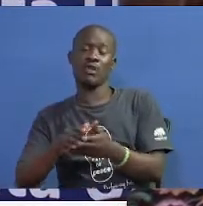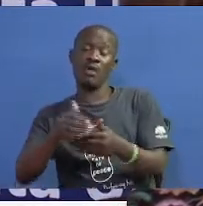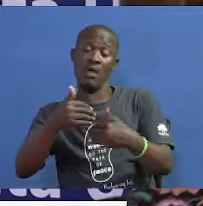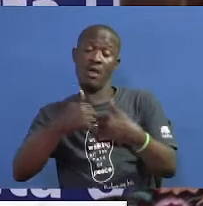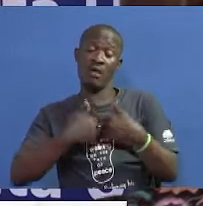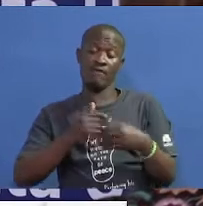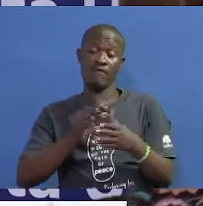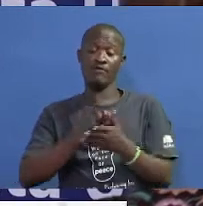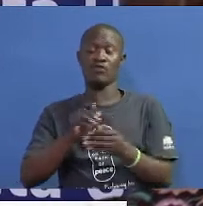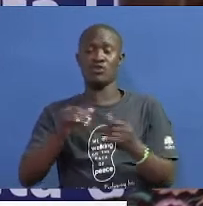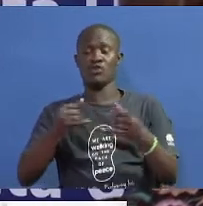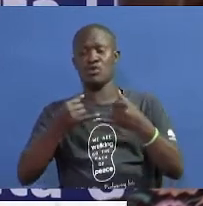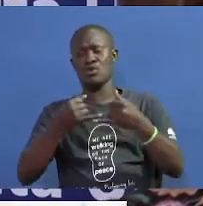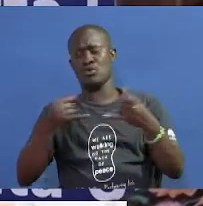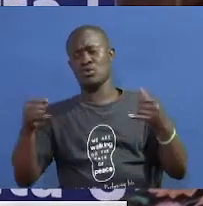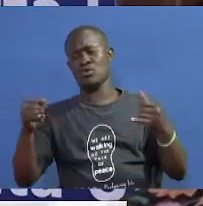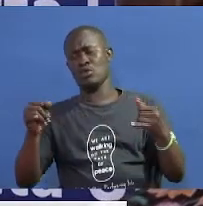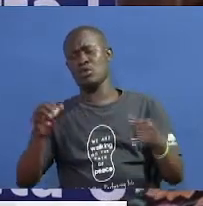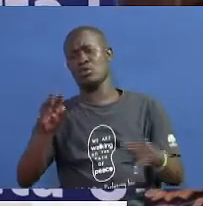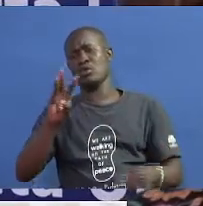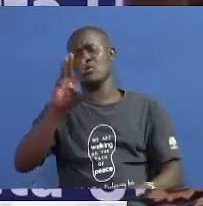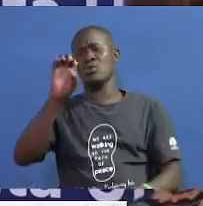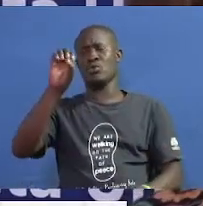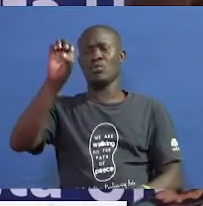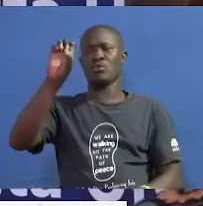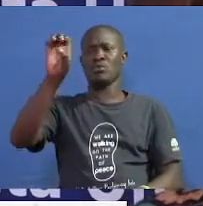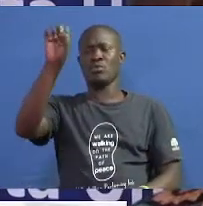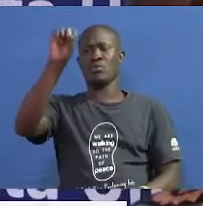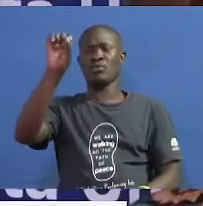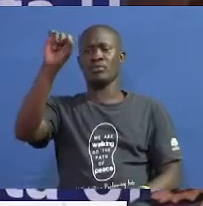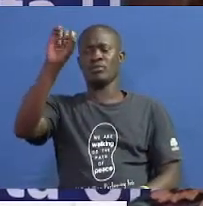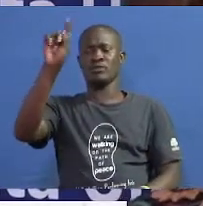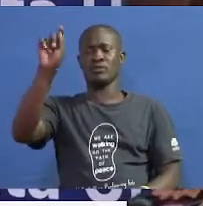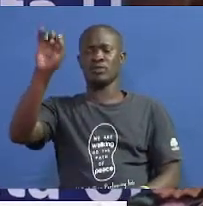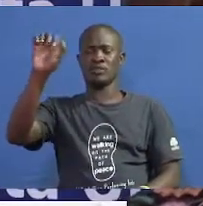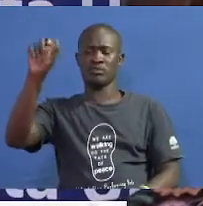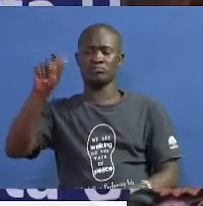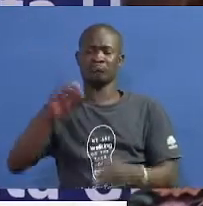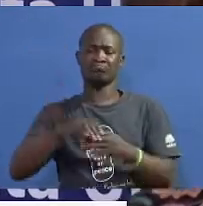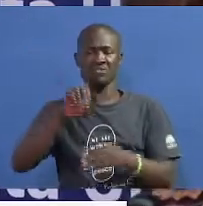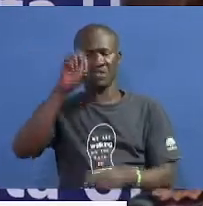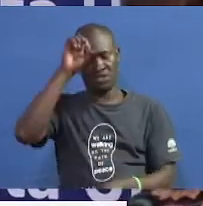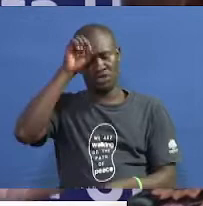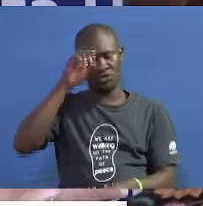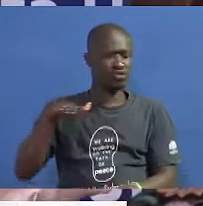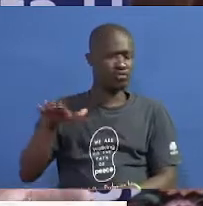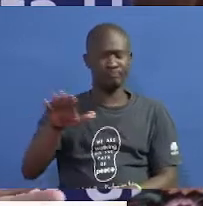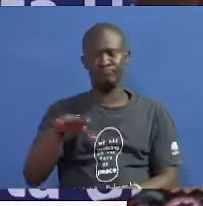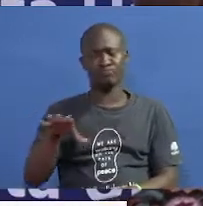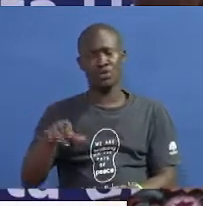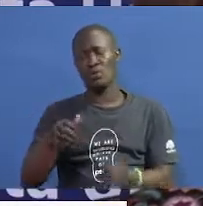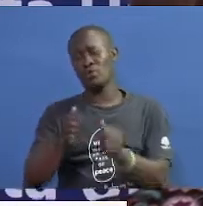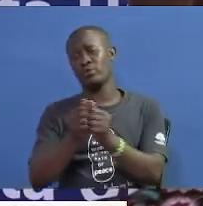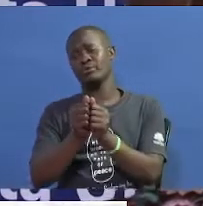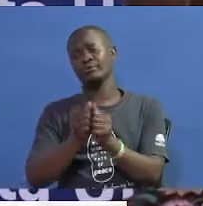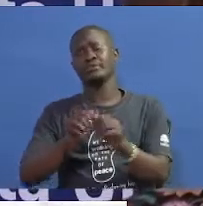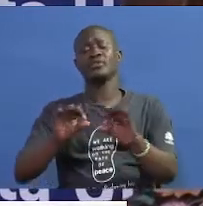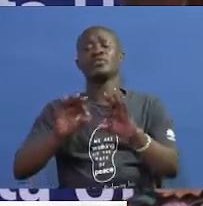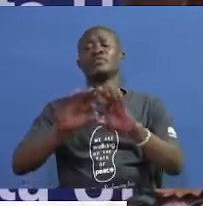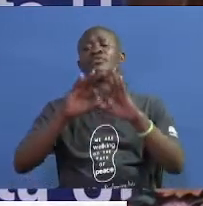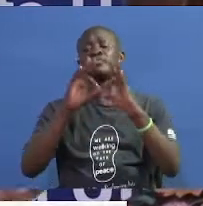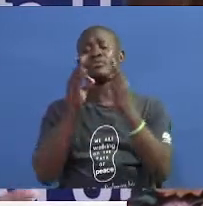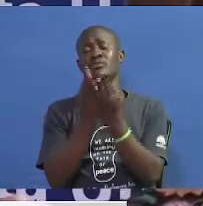so we have an online website with a whole platform, educational platform with